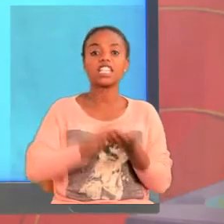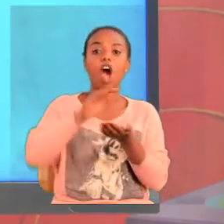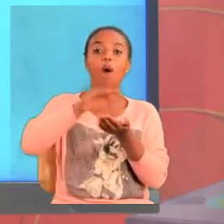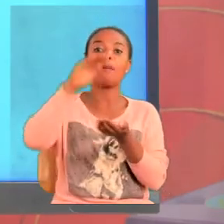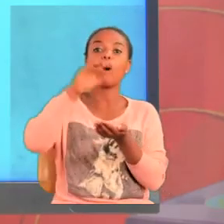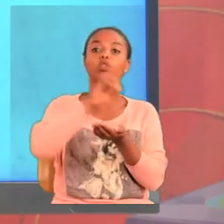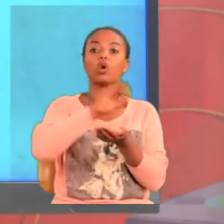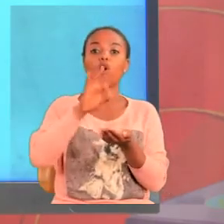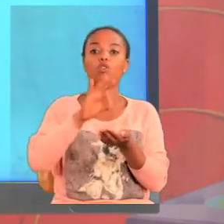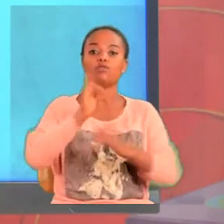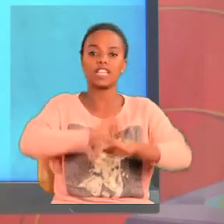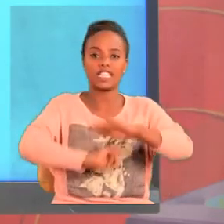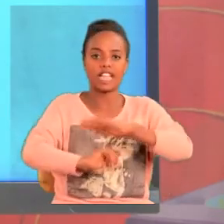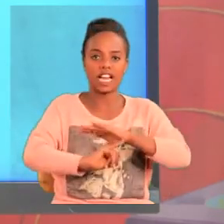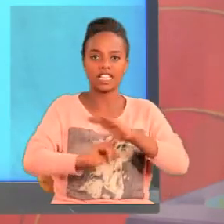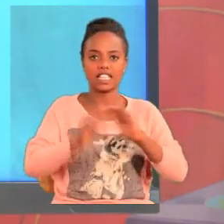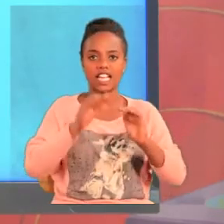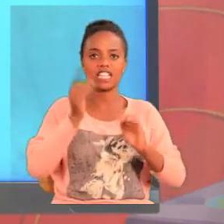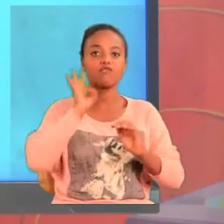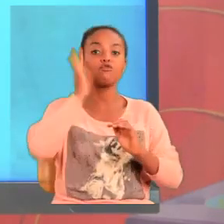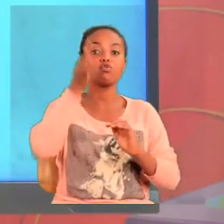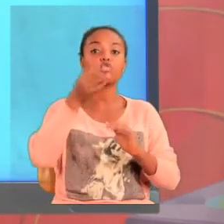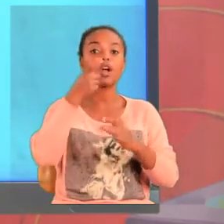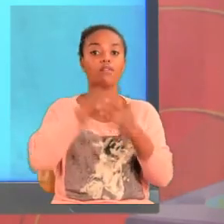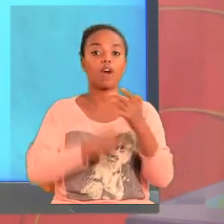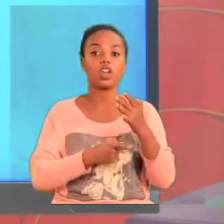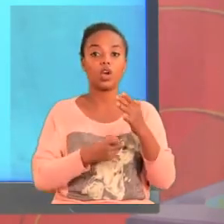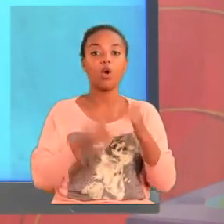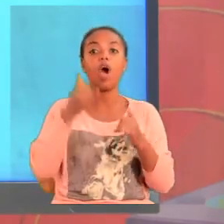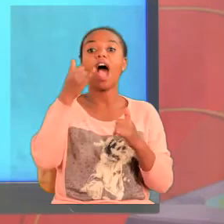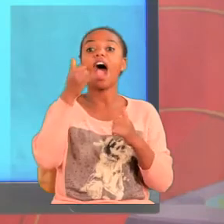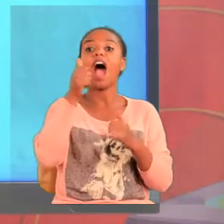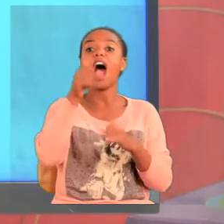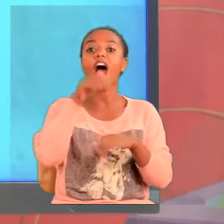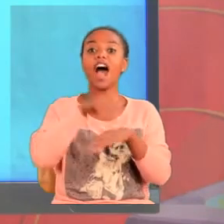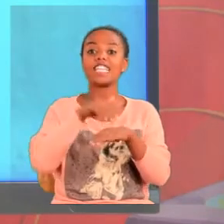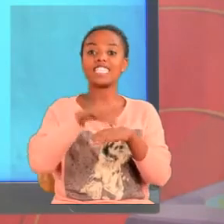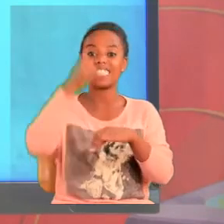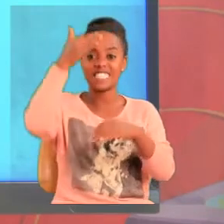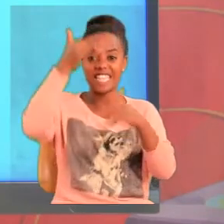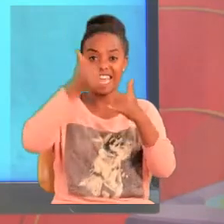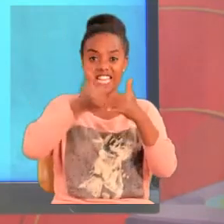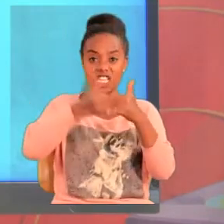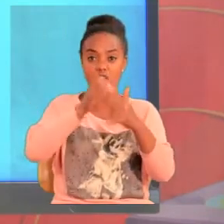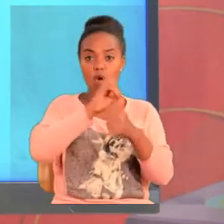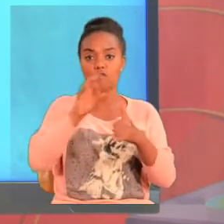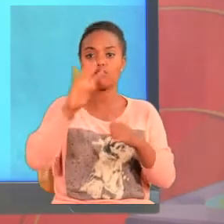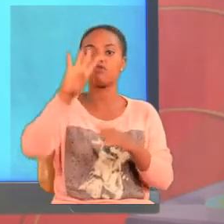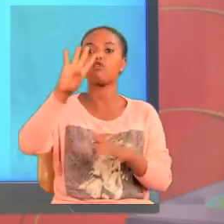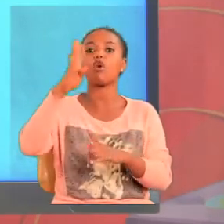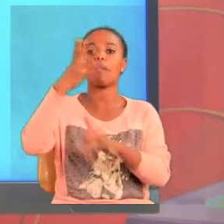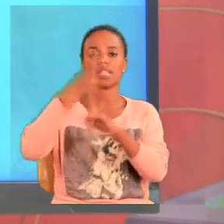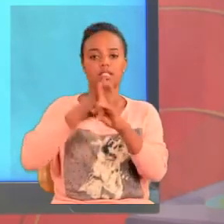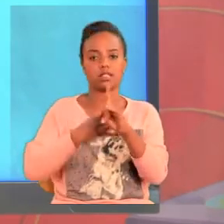amount of the interest and the future value at the end of the 4 months.